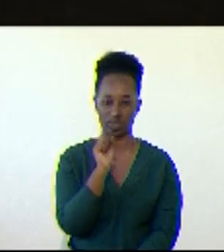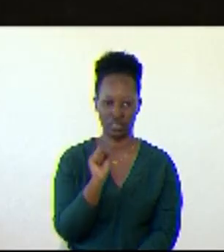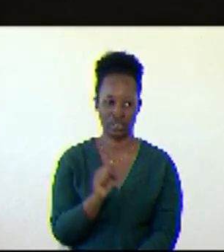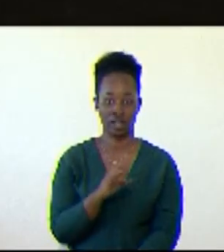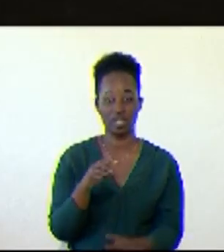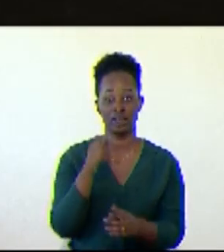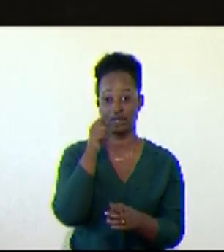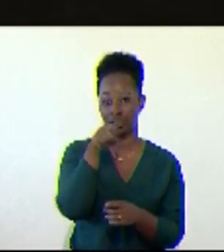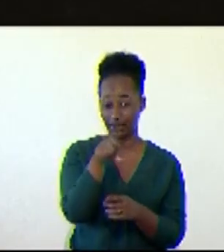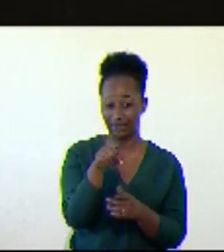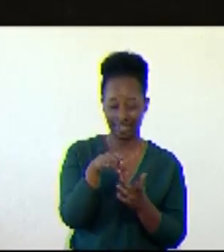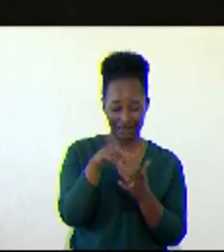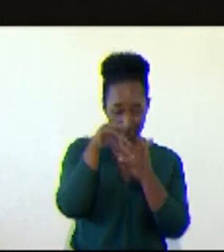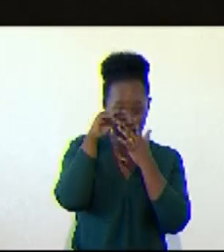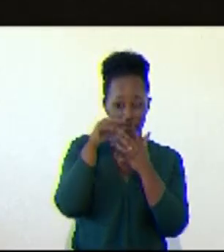species which can